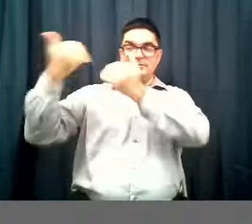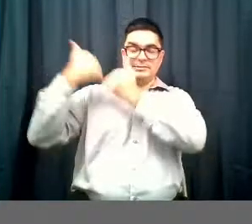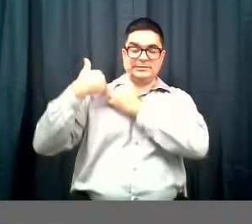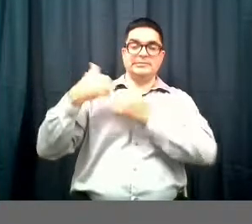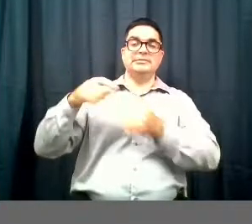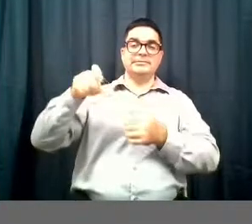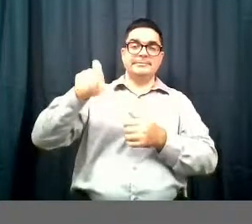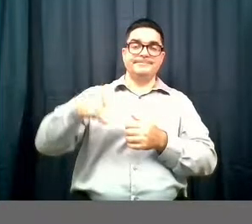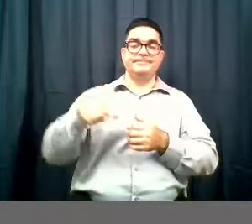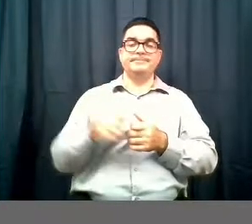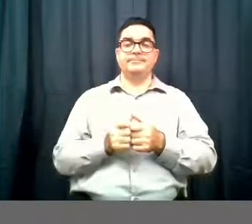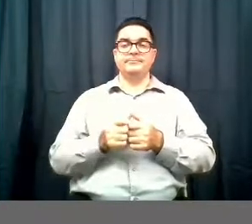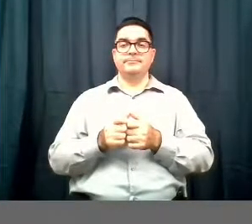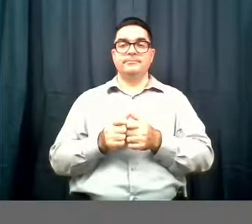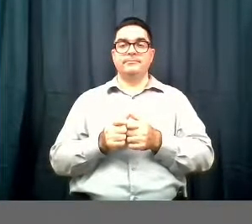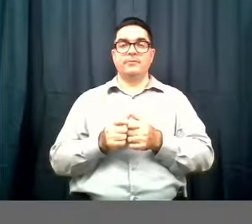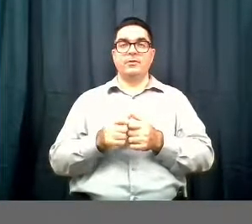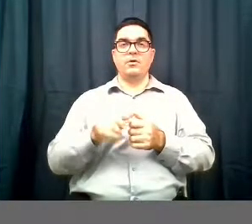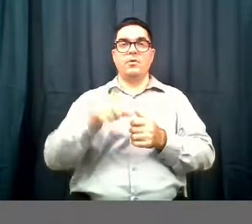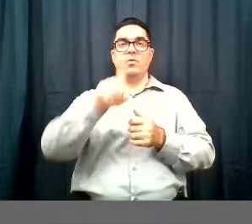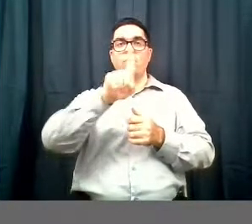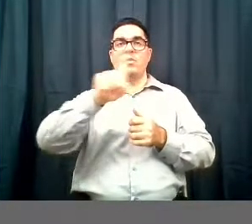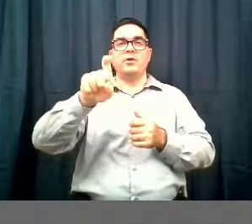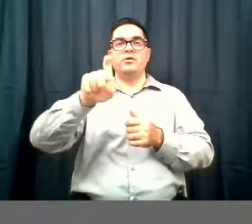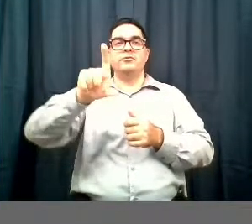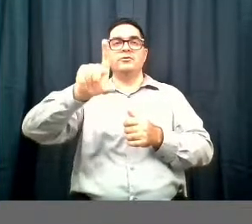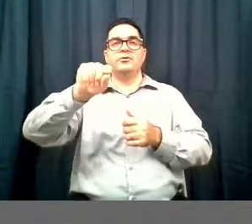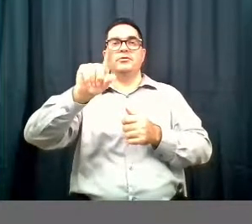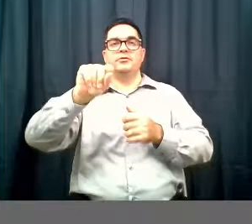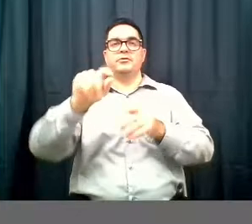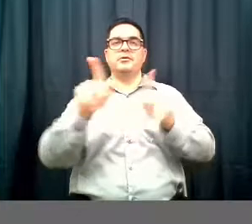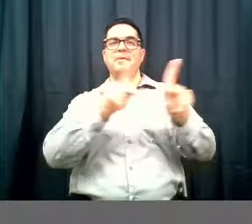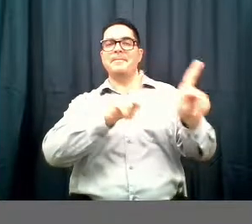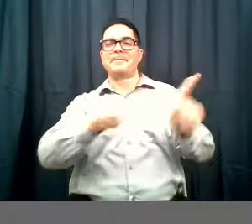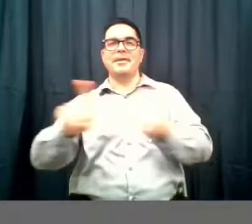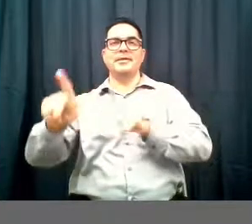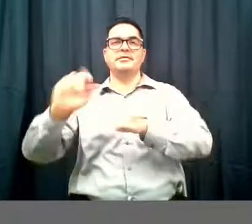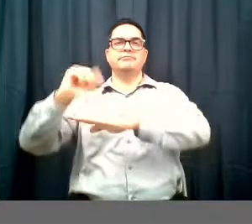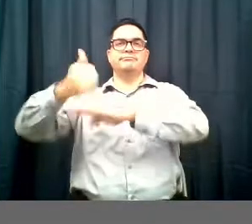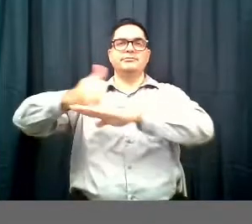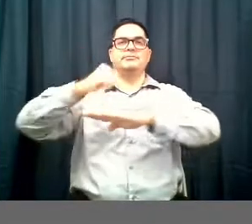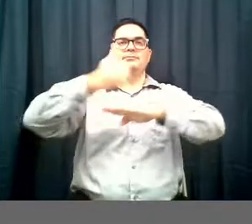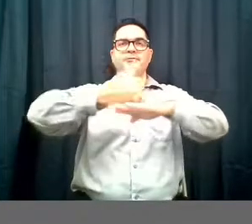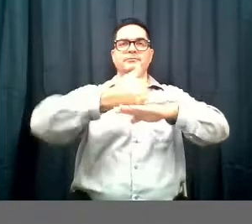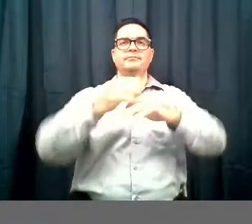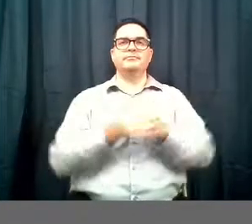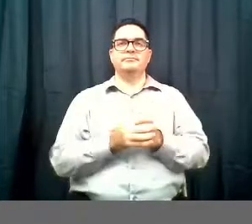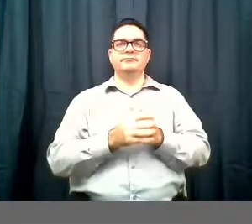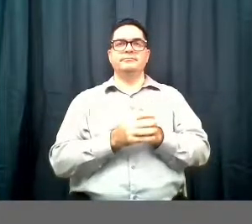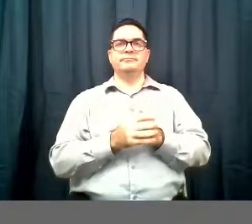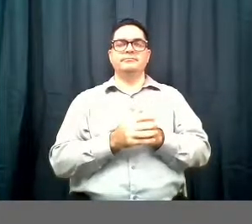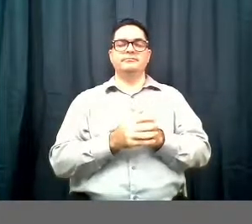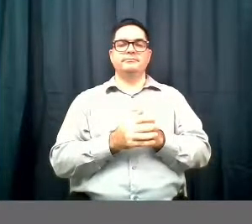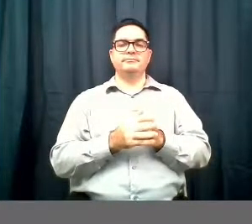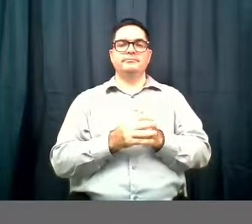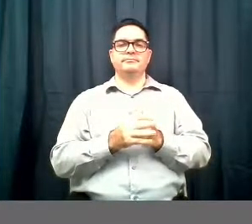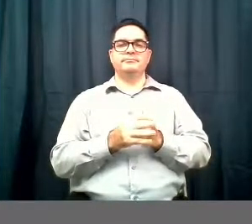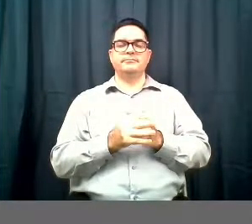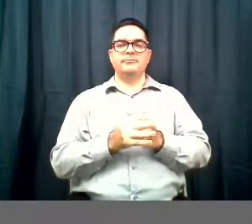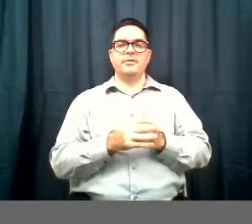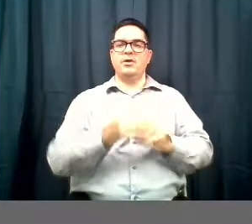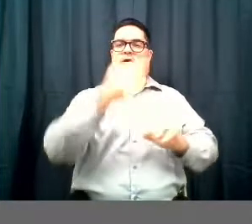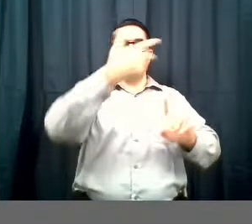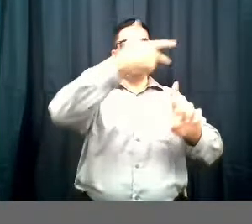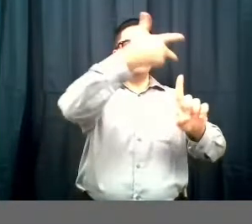120 reform implementation plans. It's monitoring quarterly budget to actuals and has placed strict controls on spending and